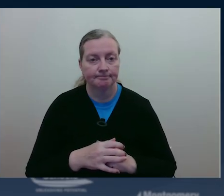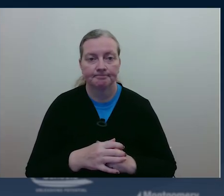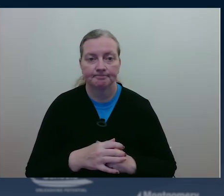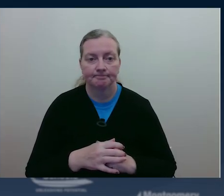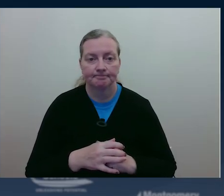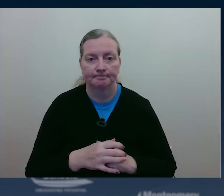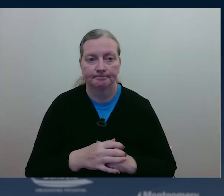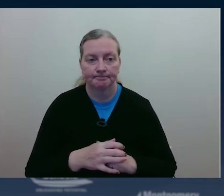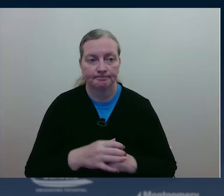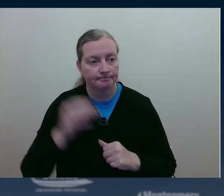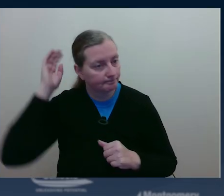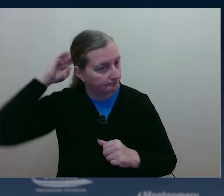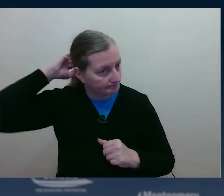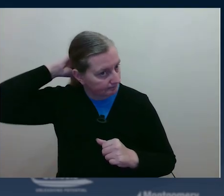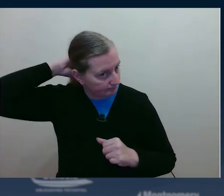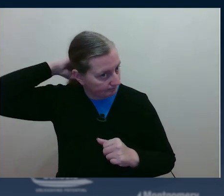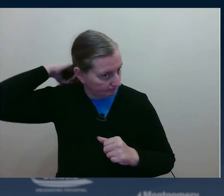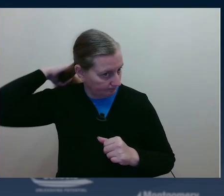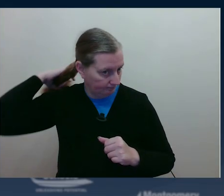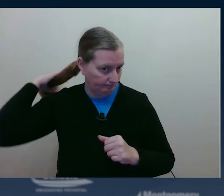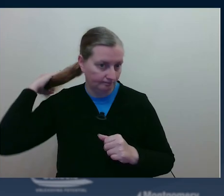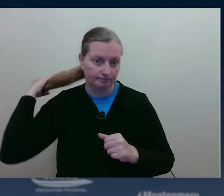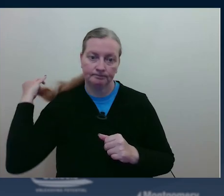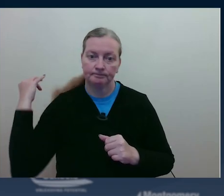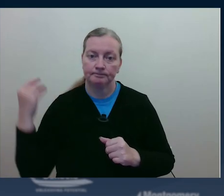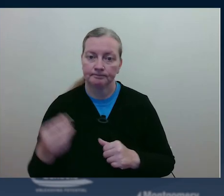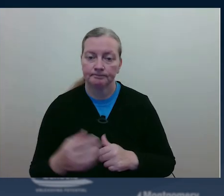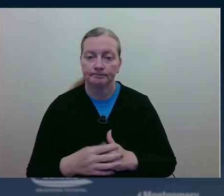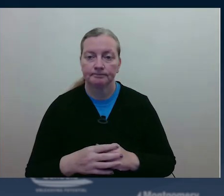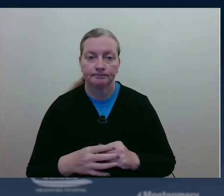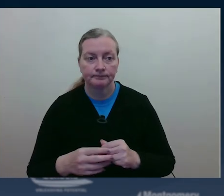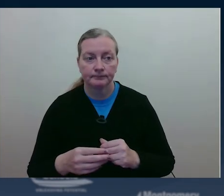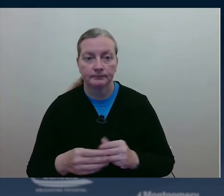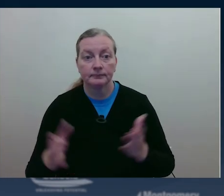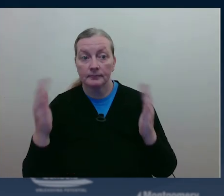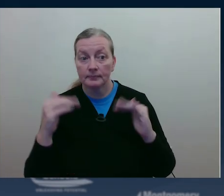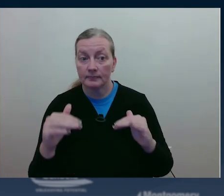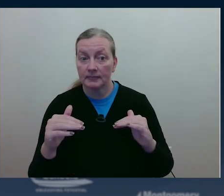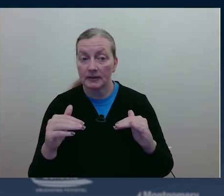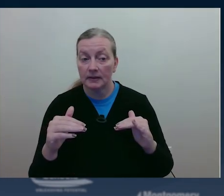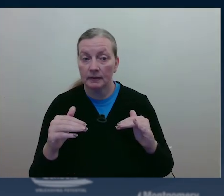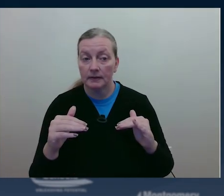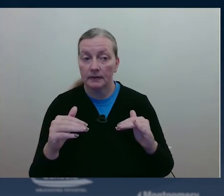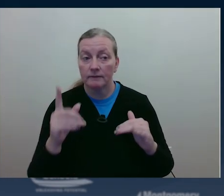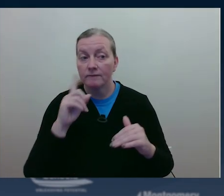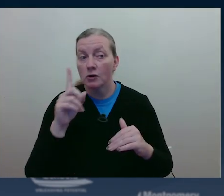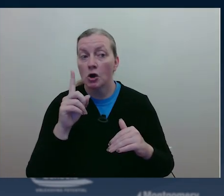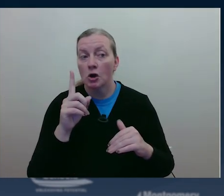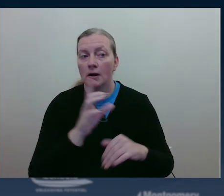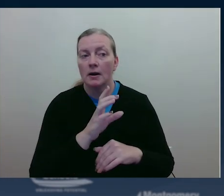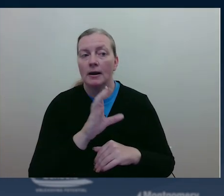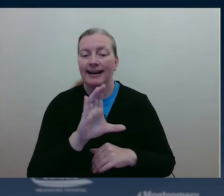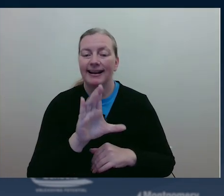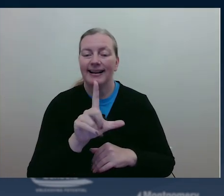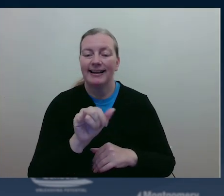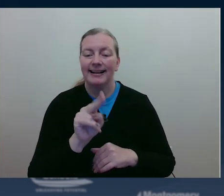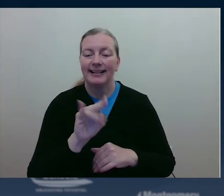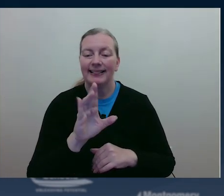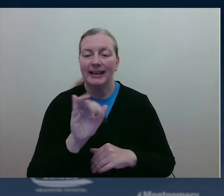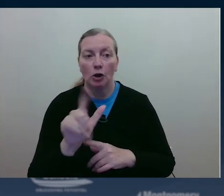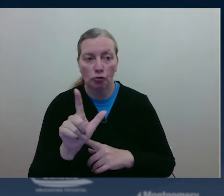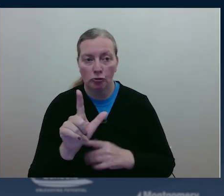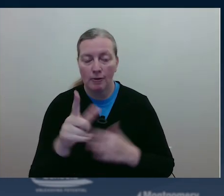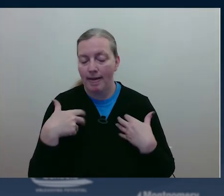The next pathway is for clinical healthcare. And this pathway is